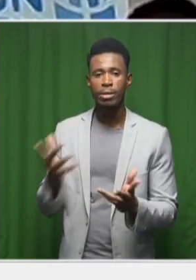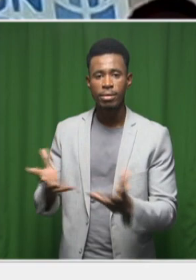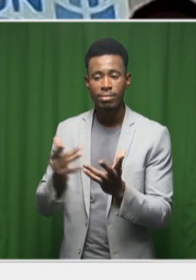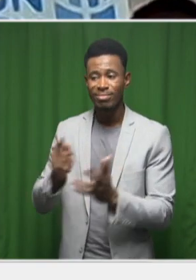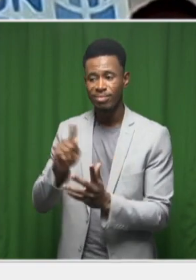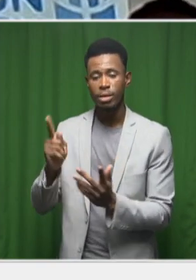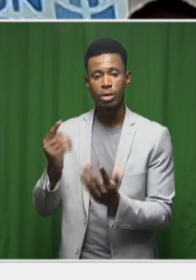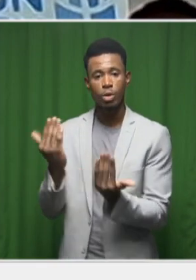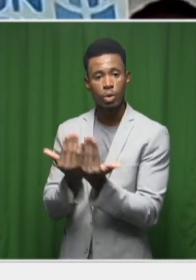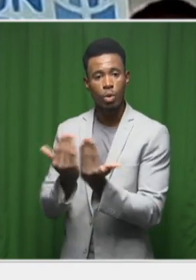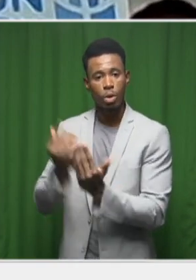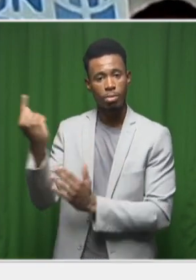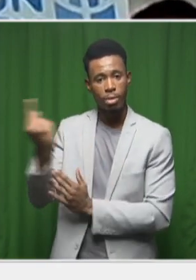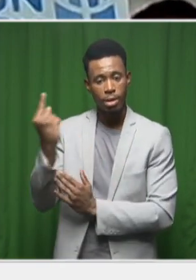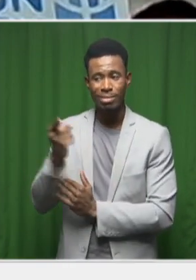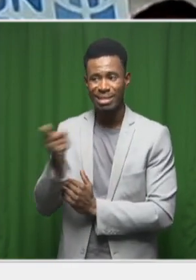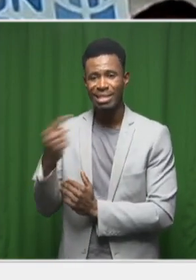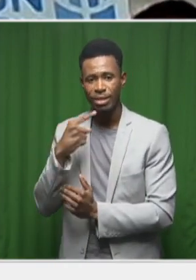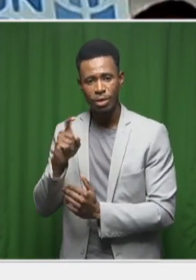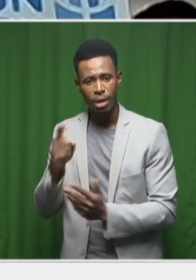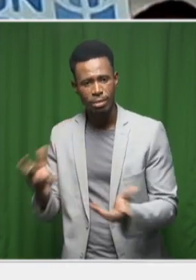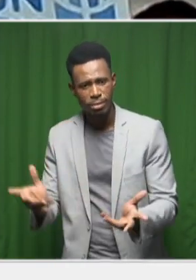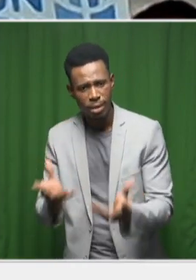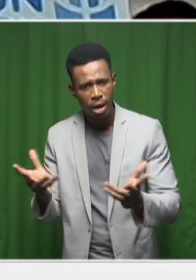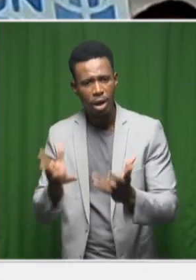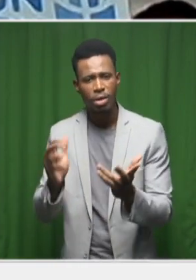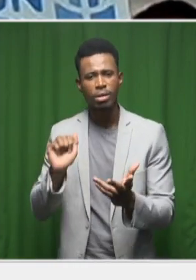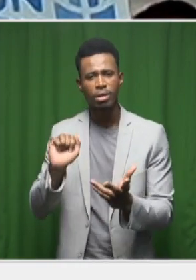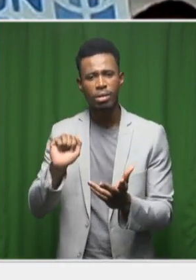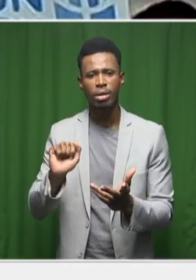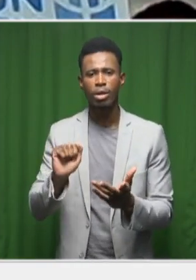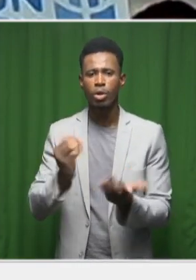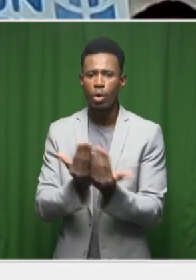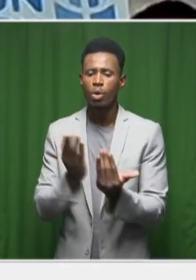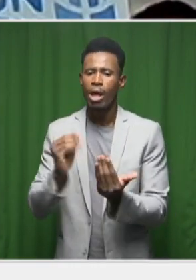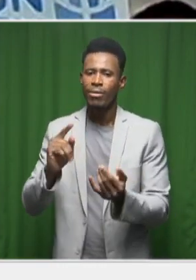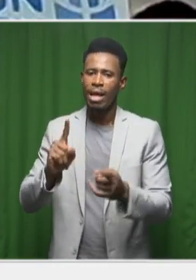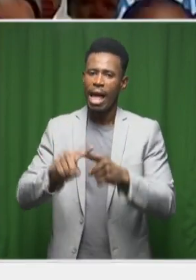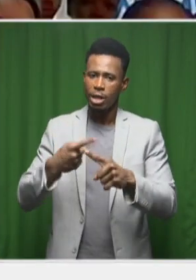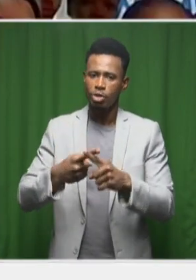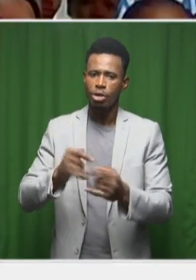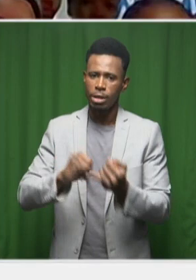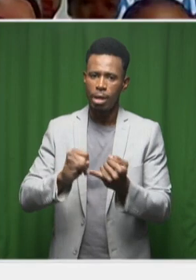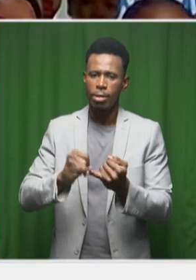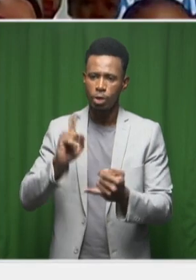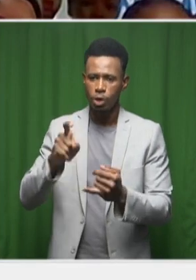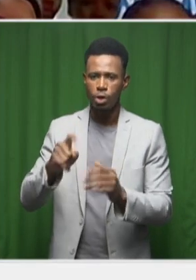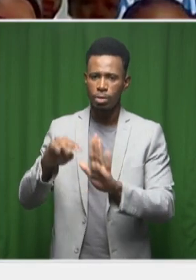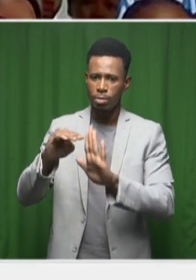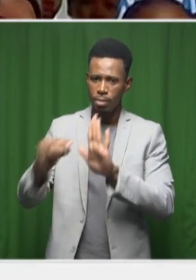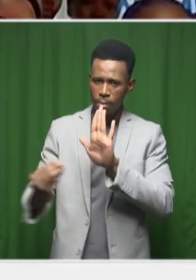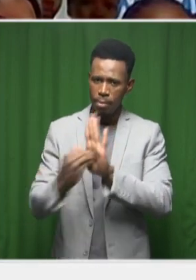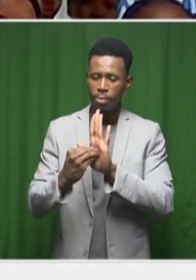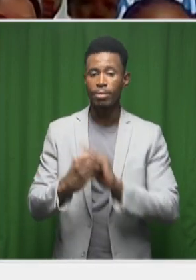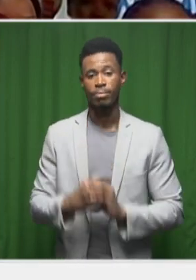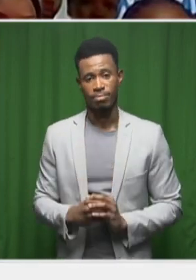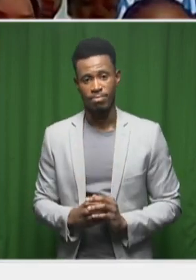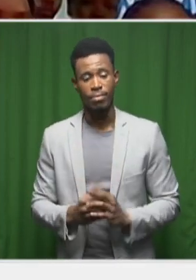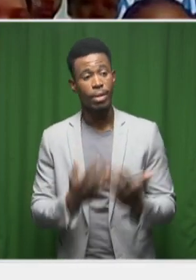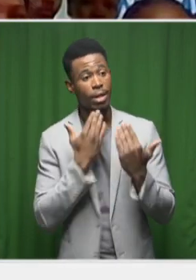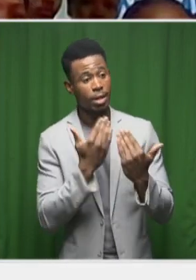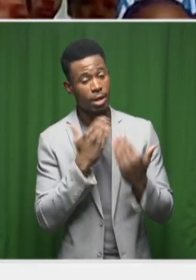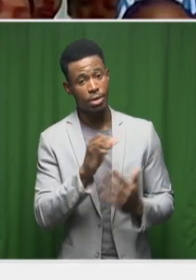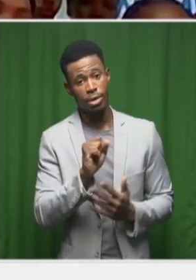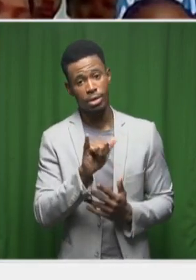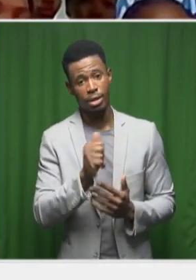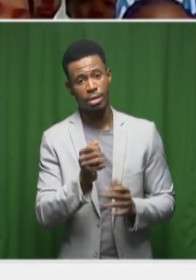this coding as an extracurricular within their schools. All right. Thank you so much, Sia, for talking to us. Good luck